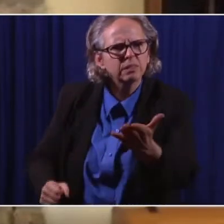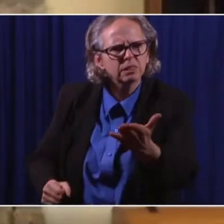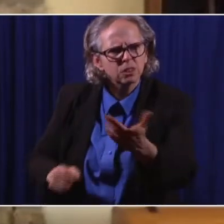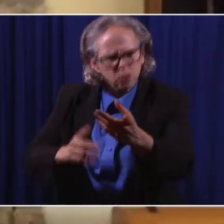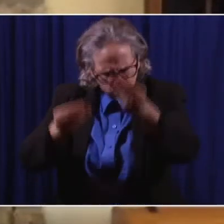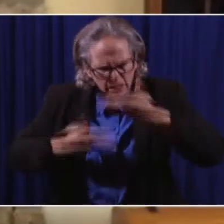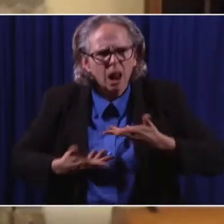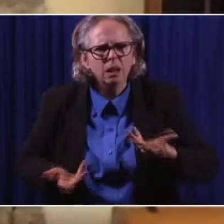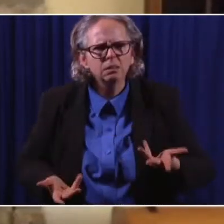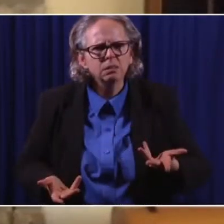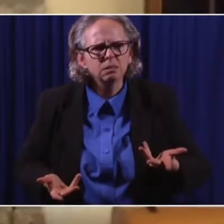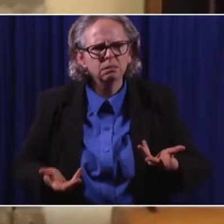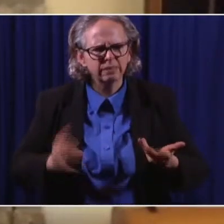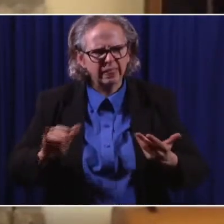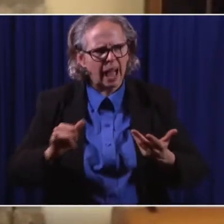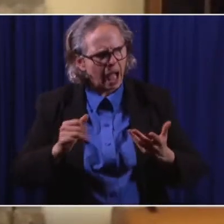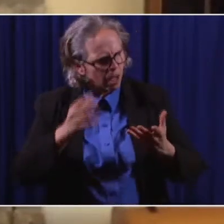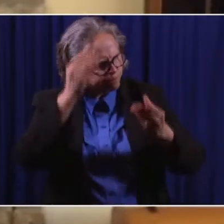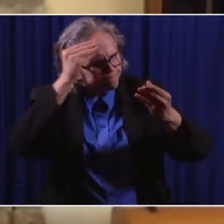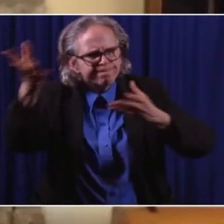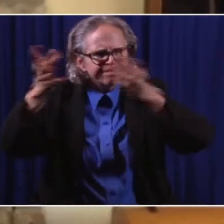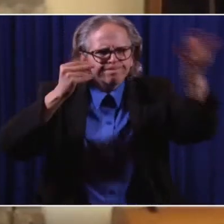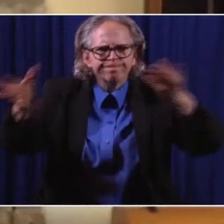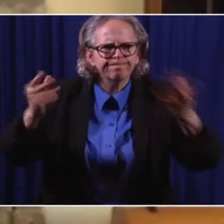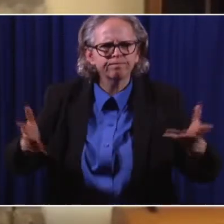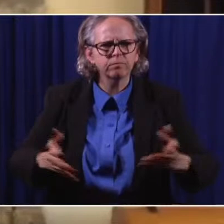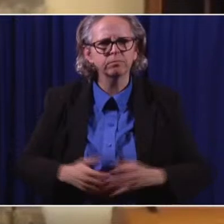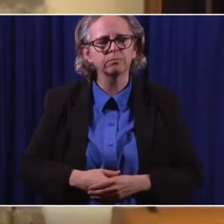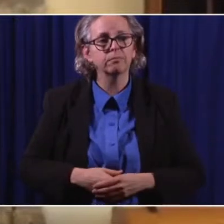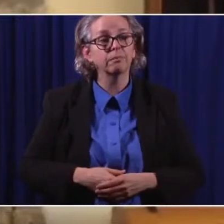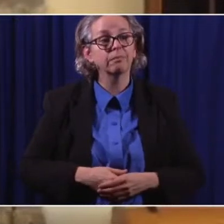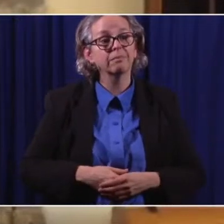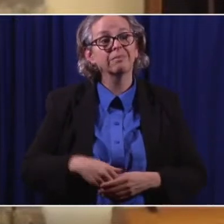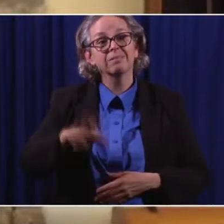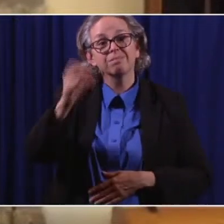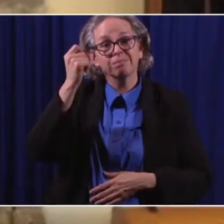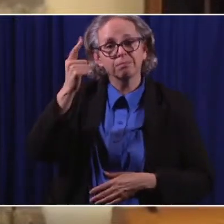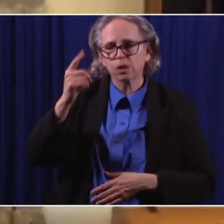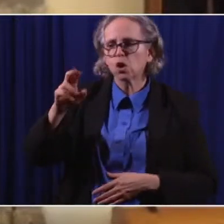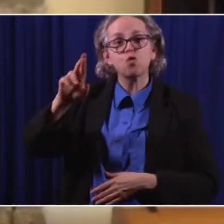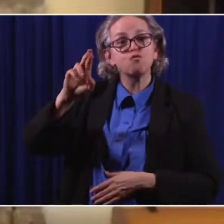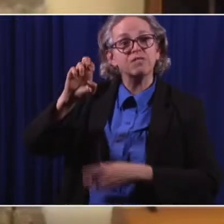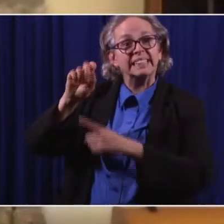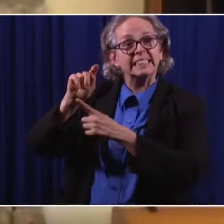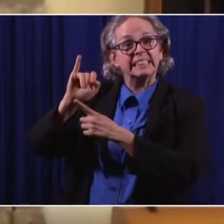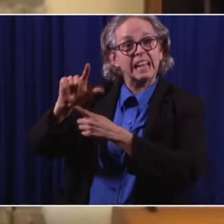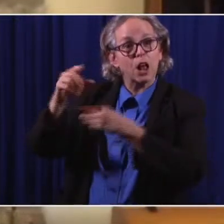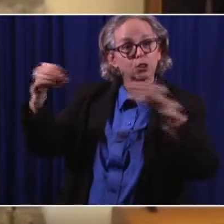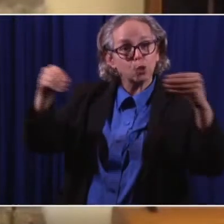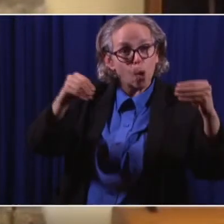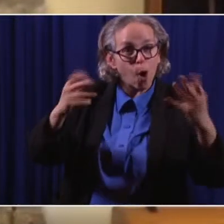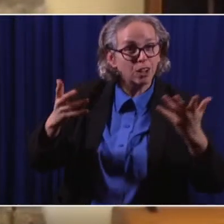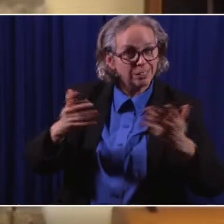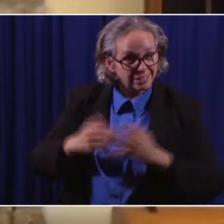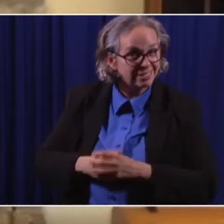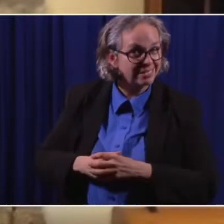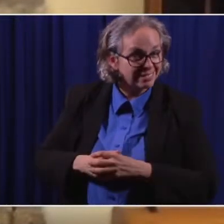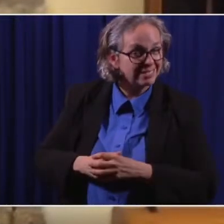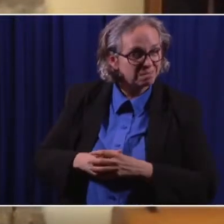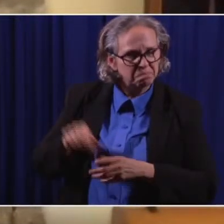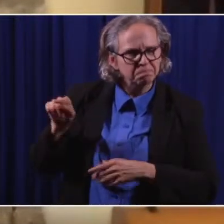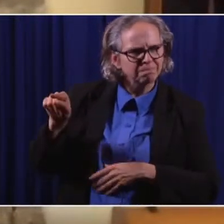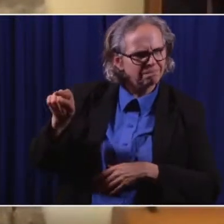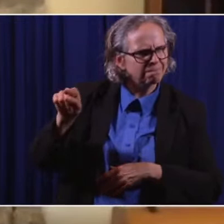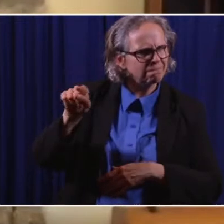conditions. And I would also say to our retail outlets, law is